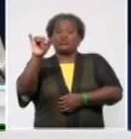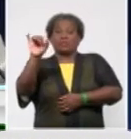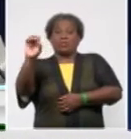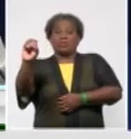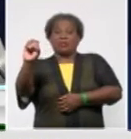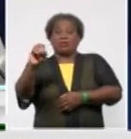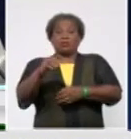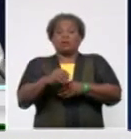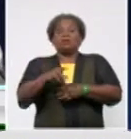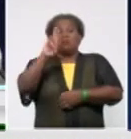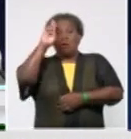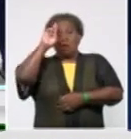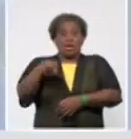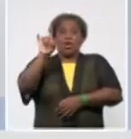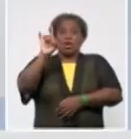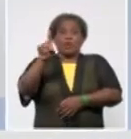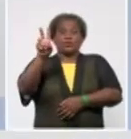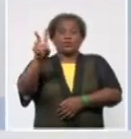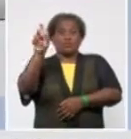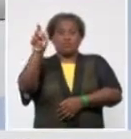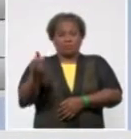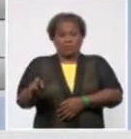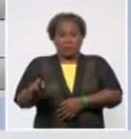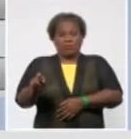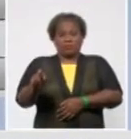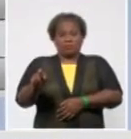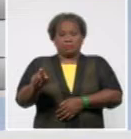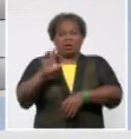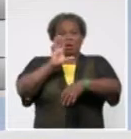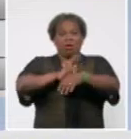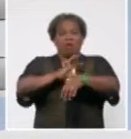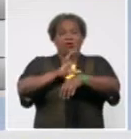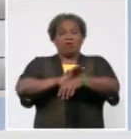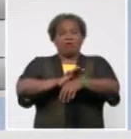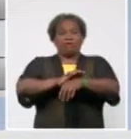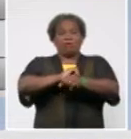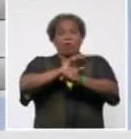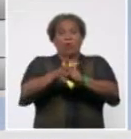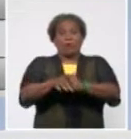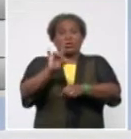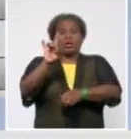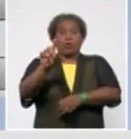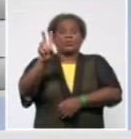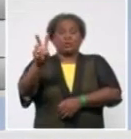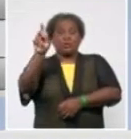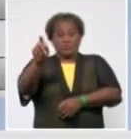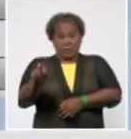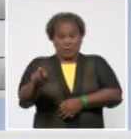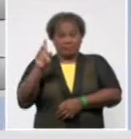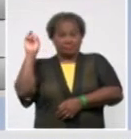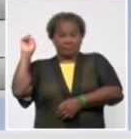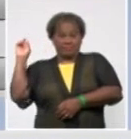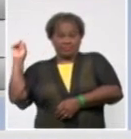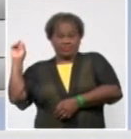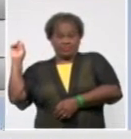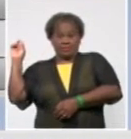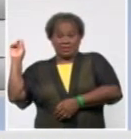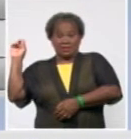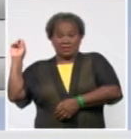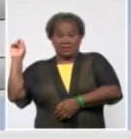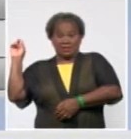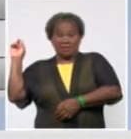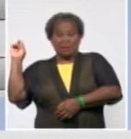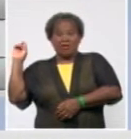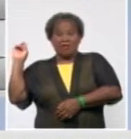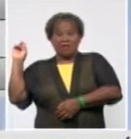and processing of these samples, 92 people tested positive for COVID-19, being this figure the highest